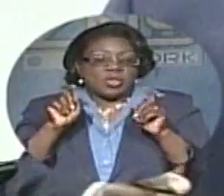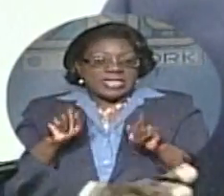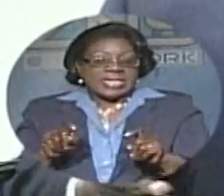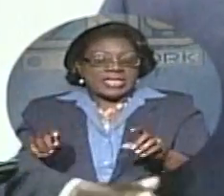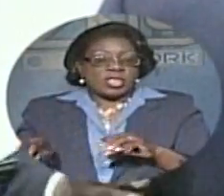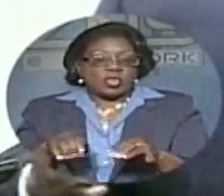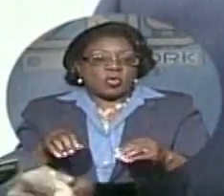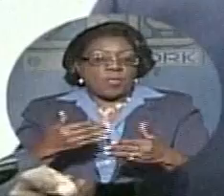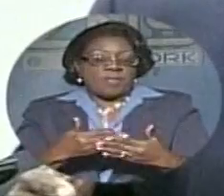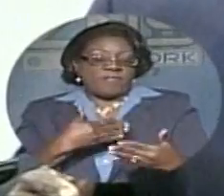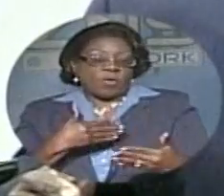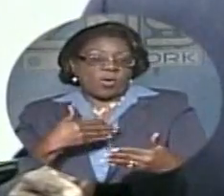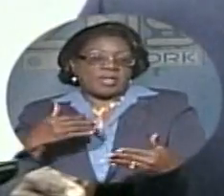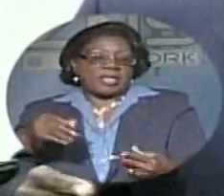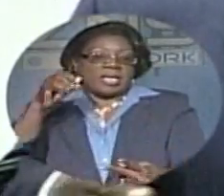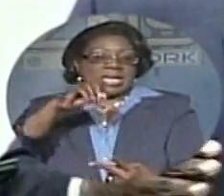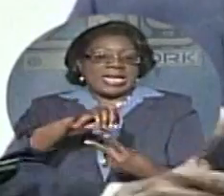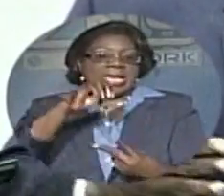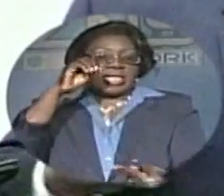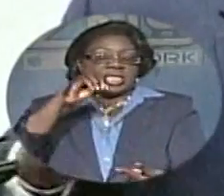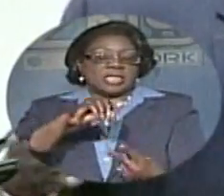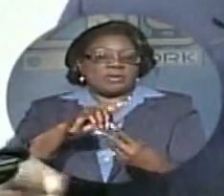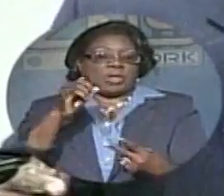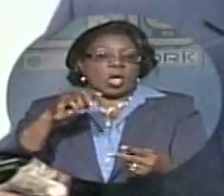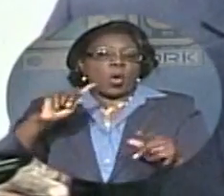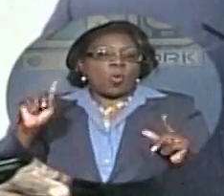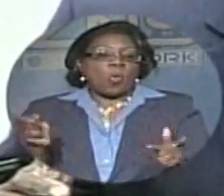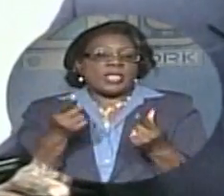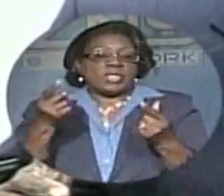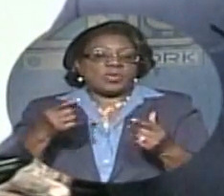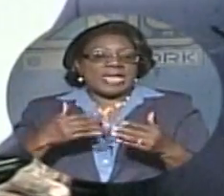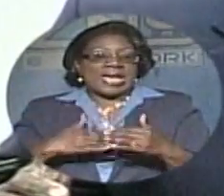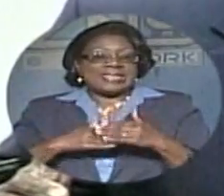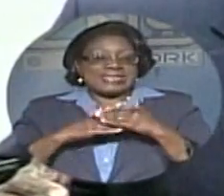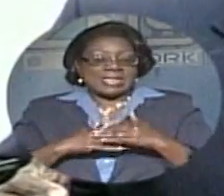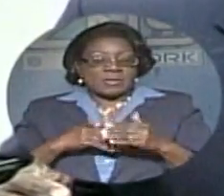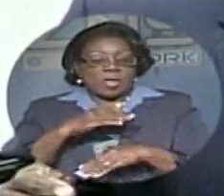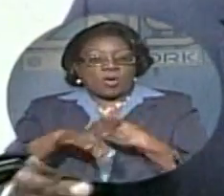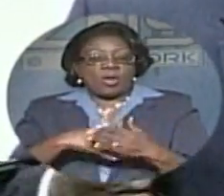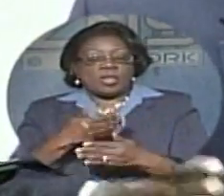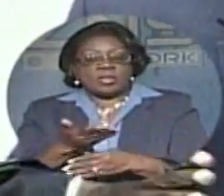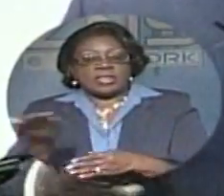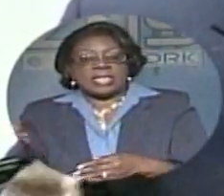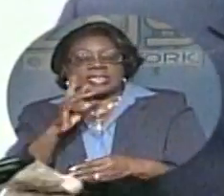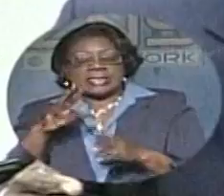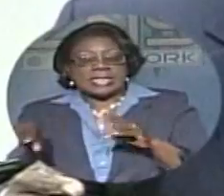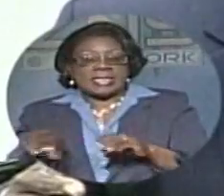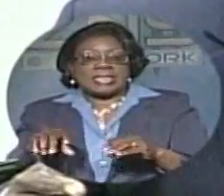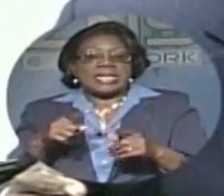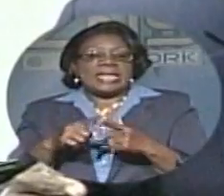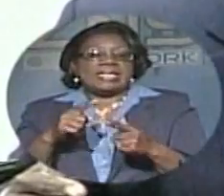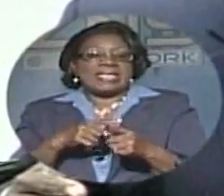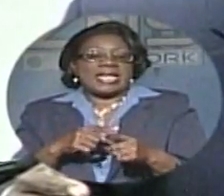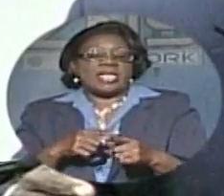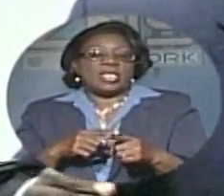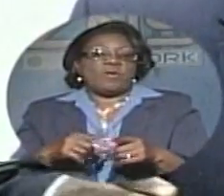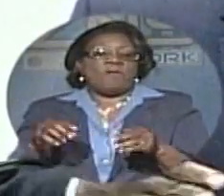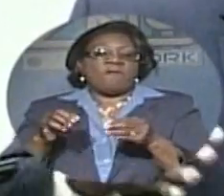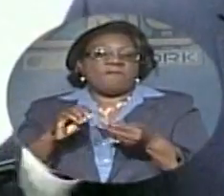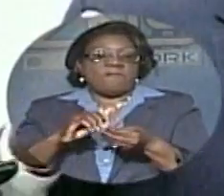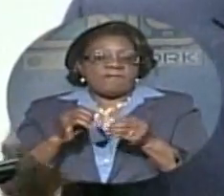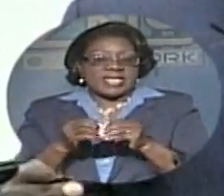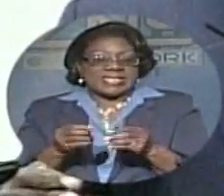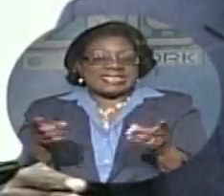do, etc., etc.? Once we are satisfied all those things are done, then we fix dates. We don't fix